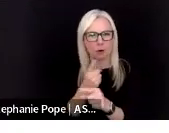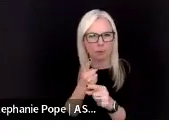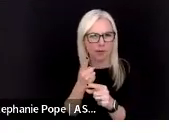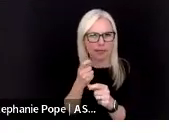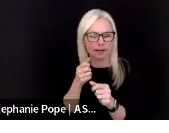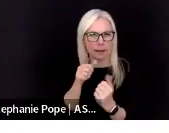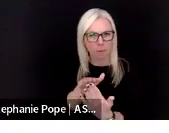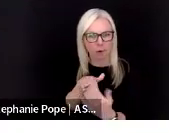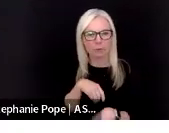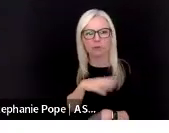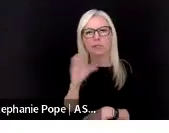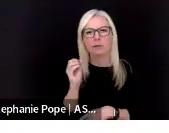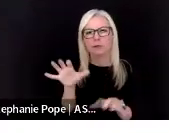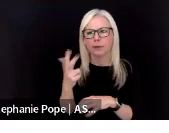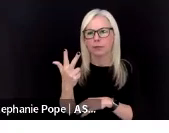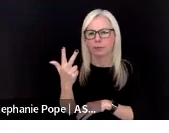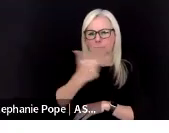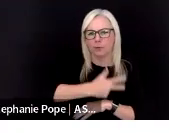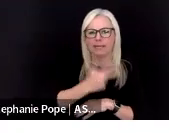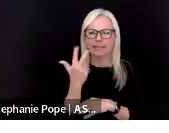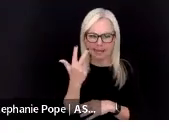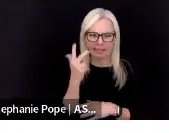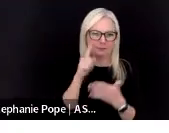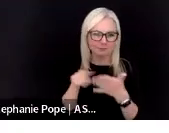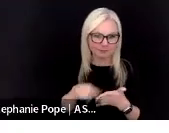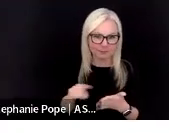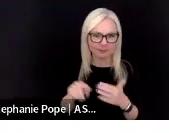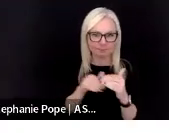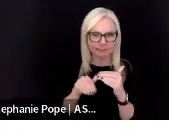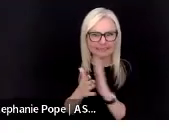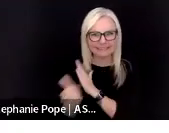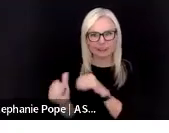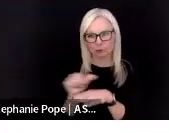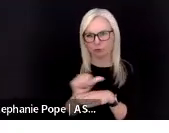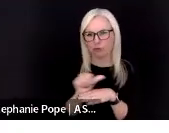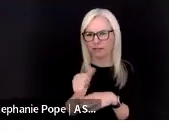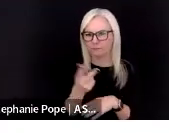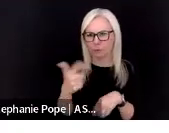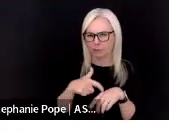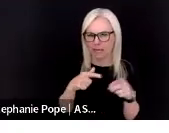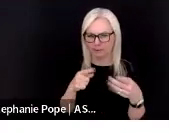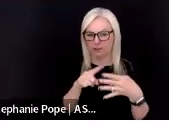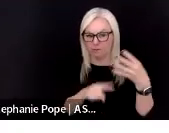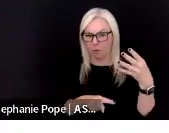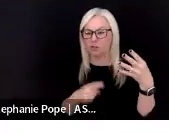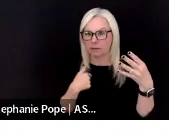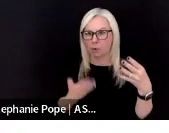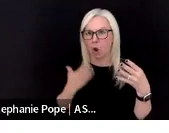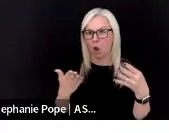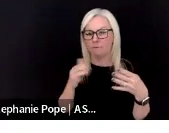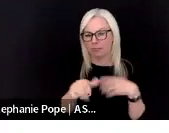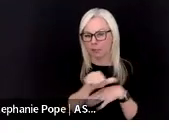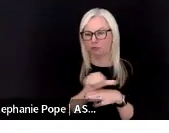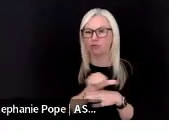to be doing a 3-day basic investigation skills trainings a couple of times this year. You'll see on the screen that there's 4 times we're offering this training. These